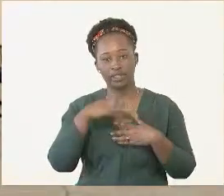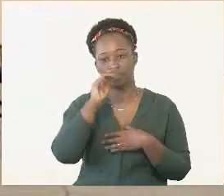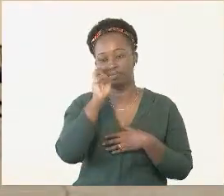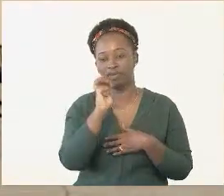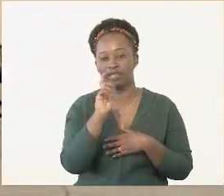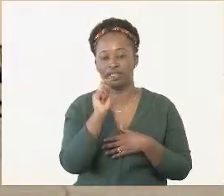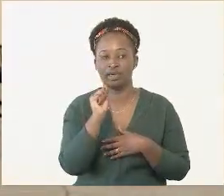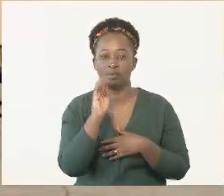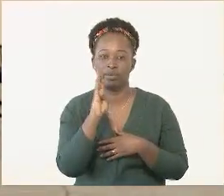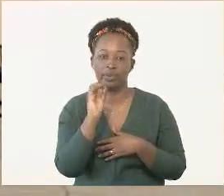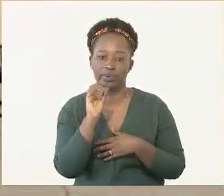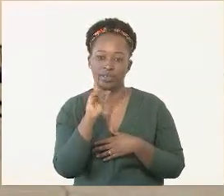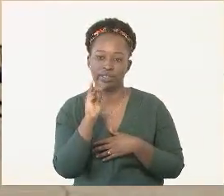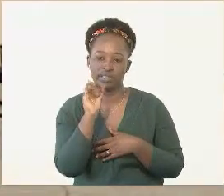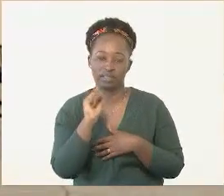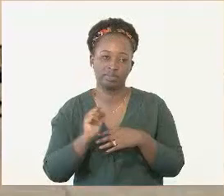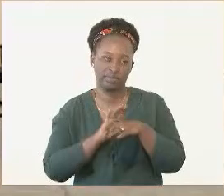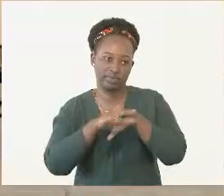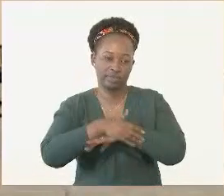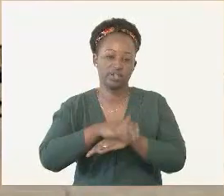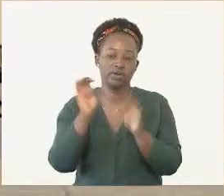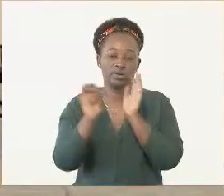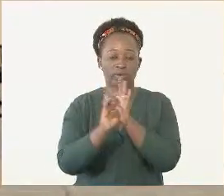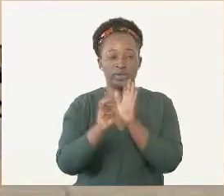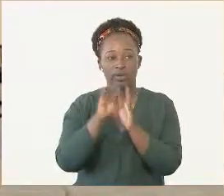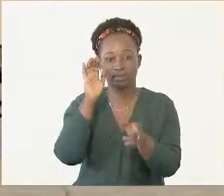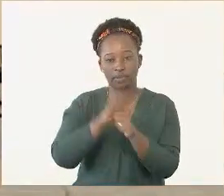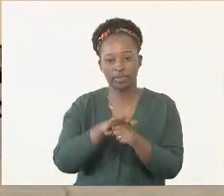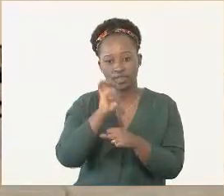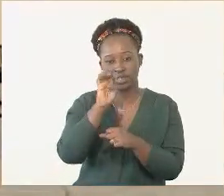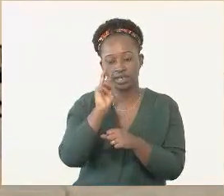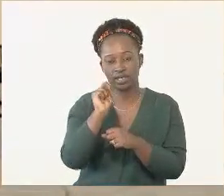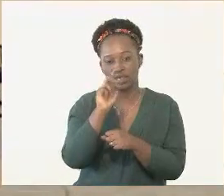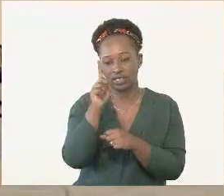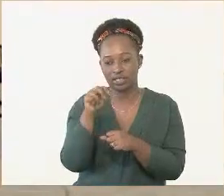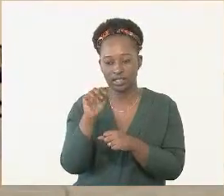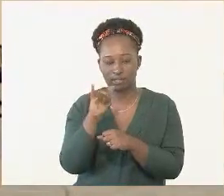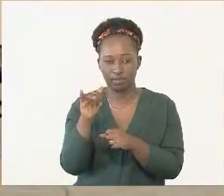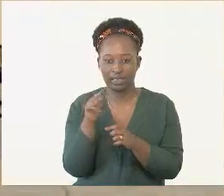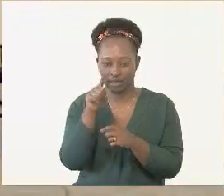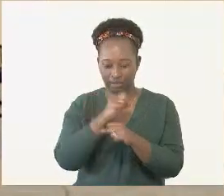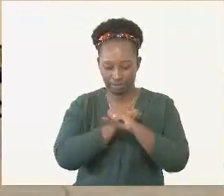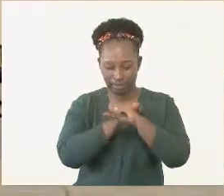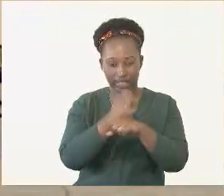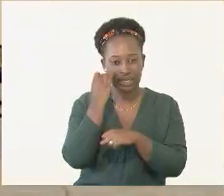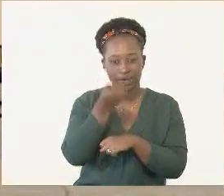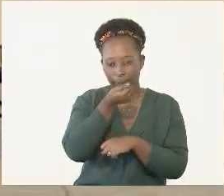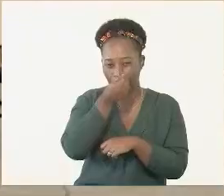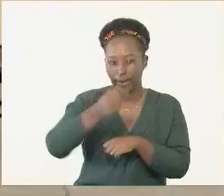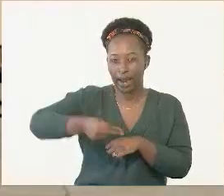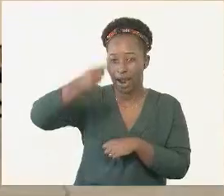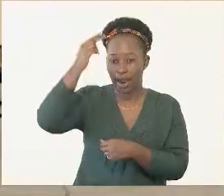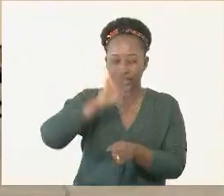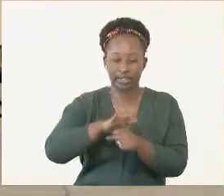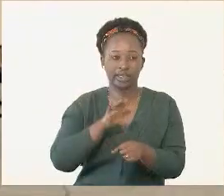affected. As you know that most of the enzymes that are found in the body are protein in nature. And if the temperature is very high,